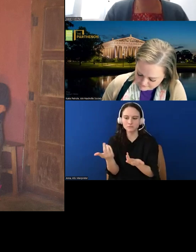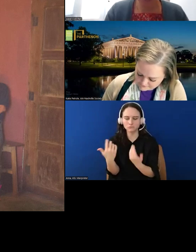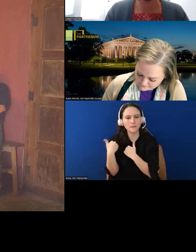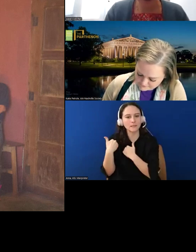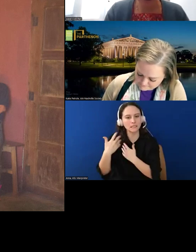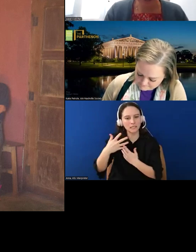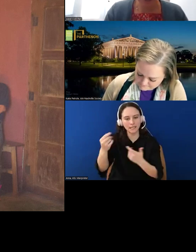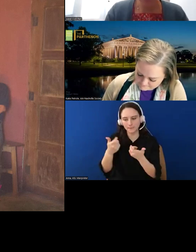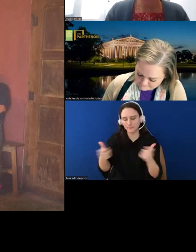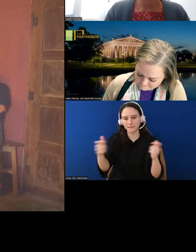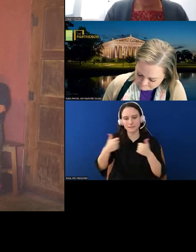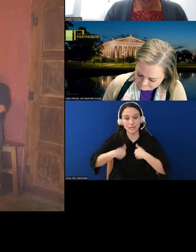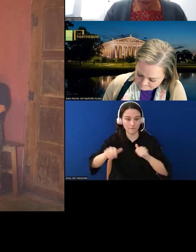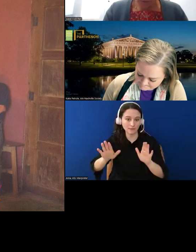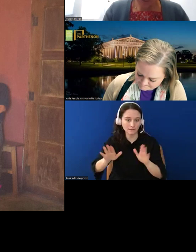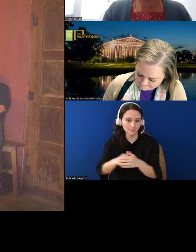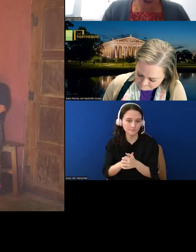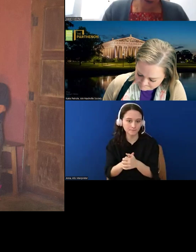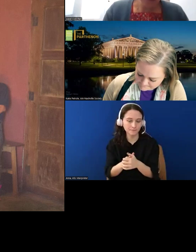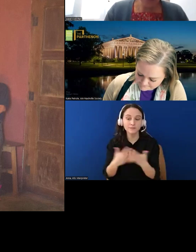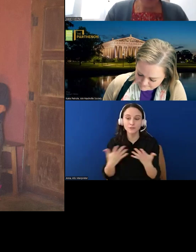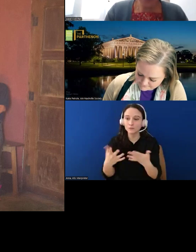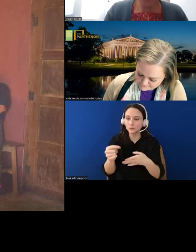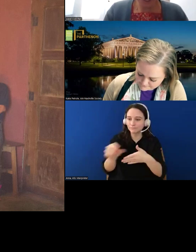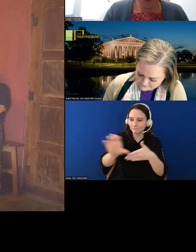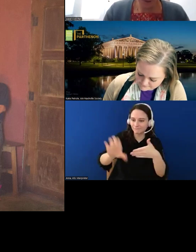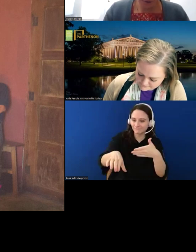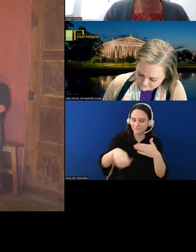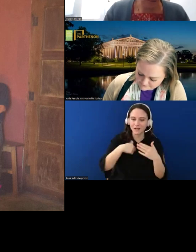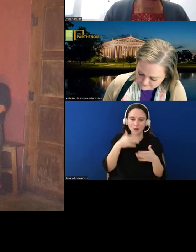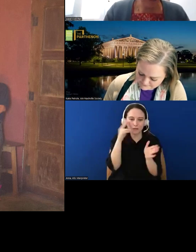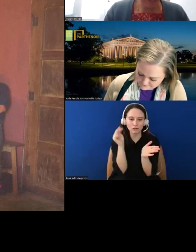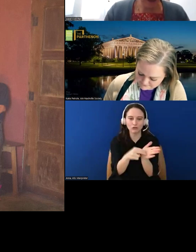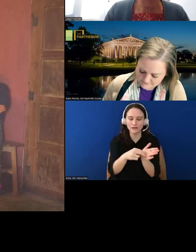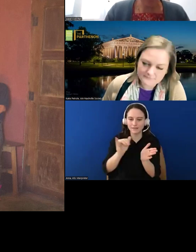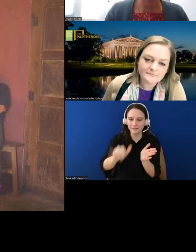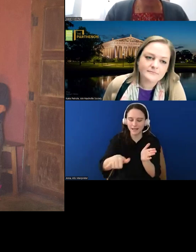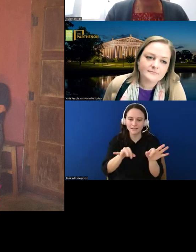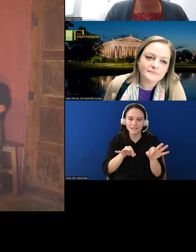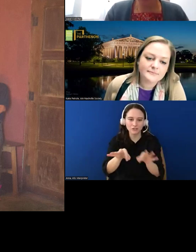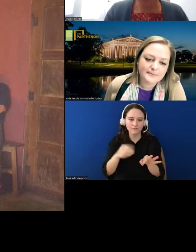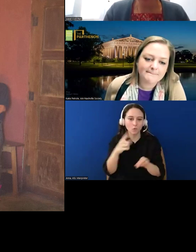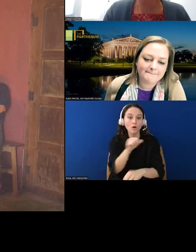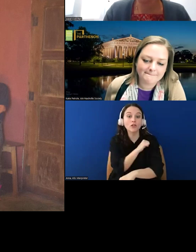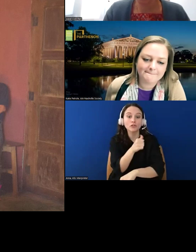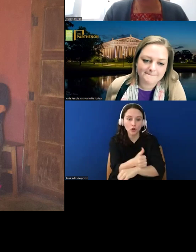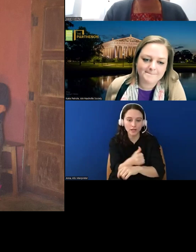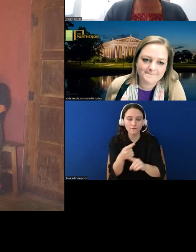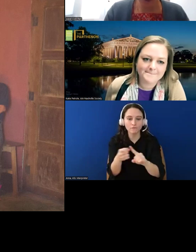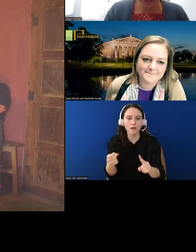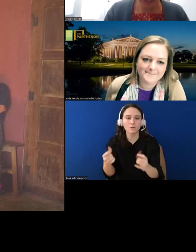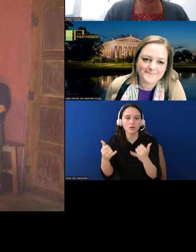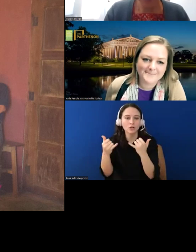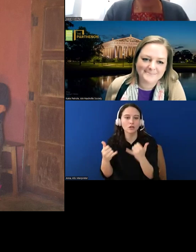a great sacrifice. In closing, I will cite the definition of authority according to contemporary Guatemalan